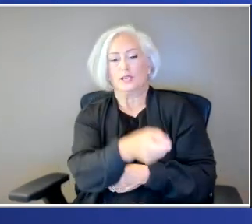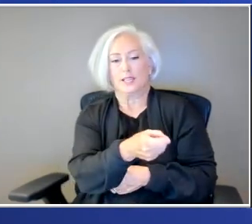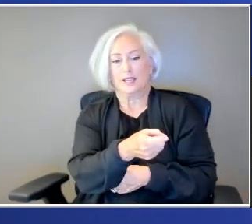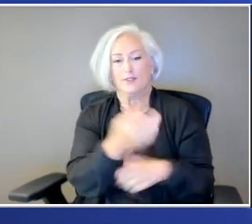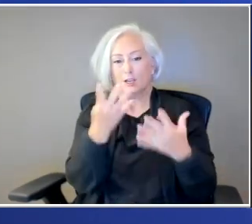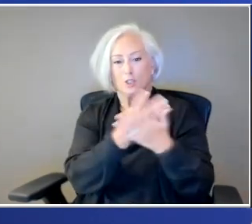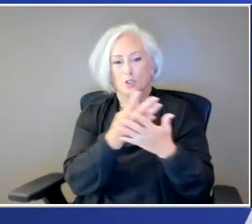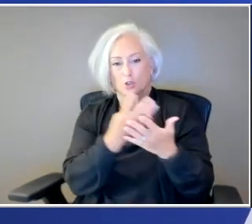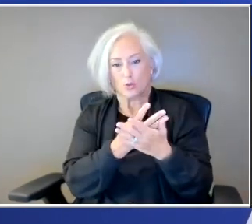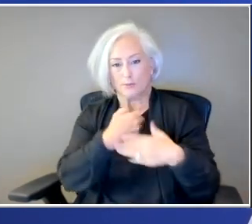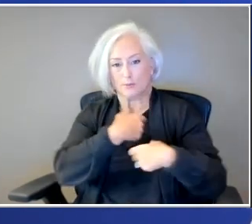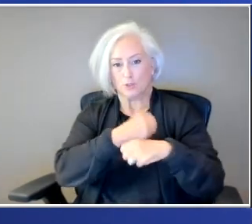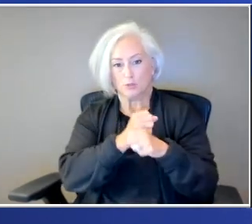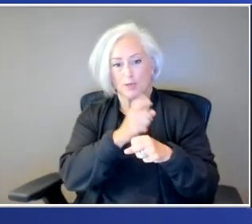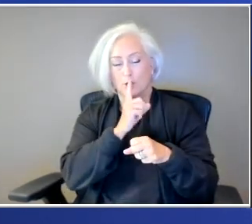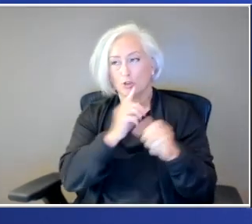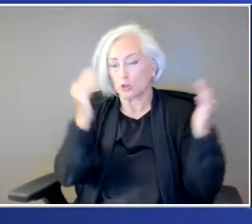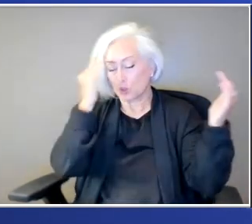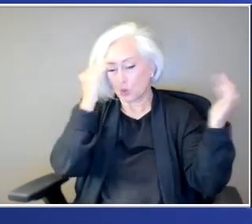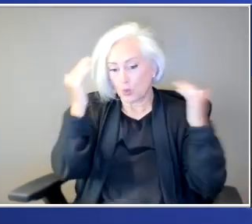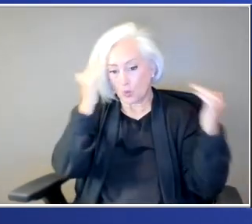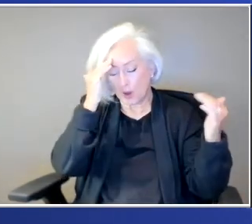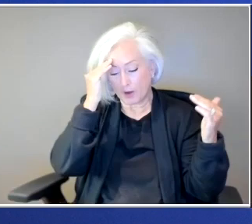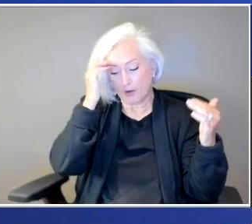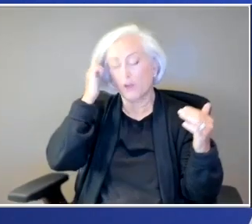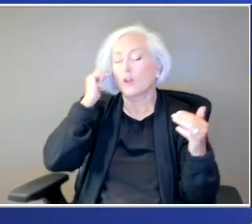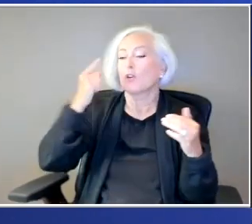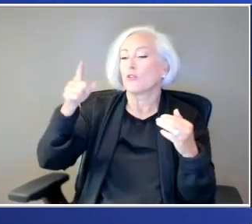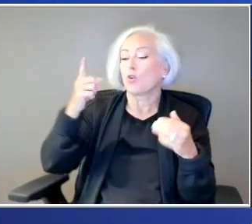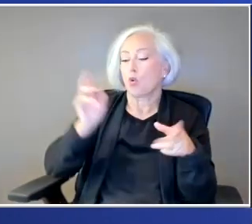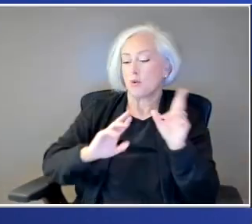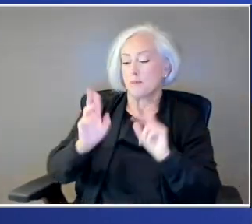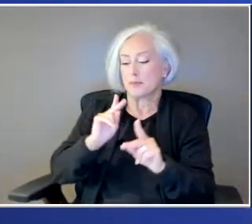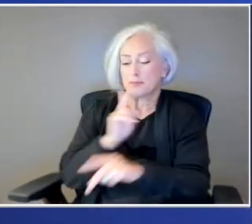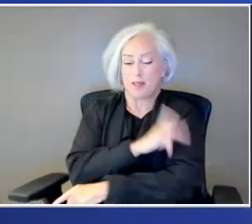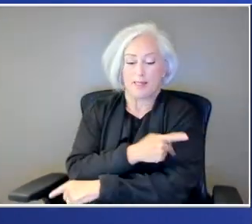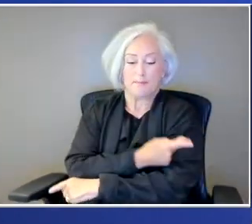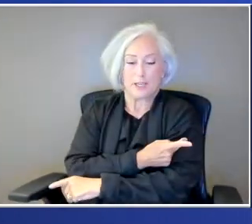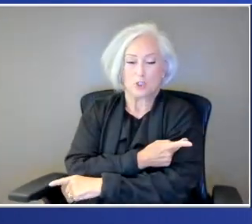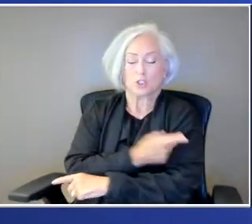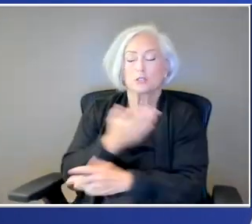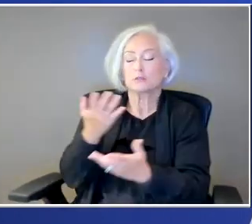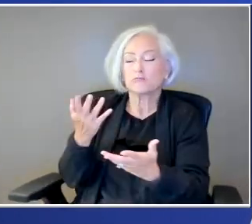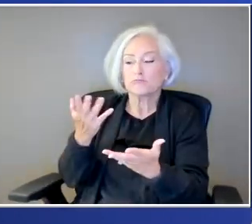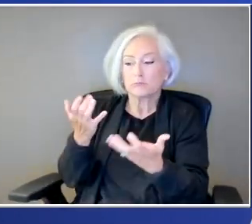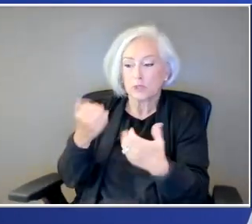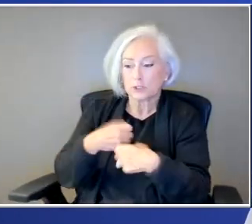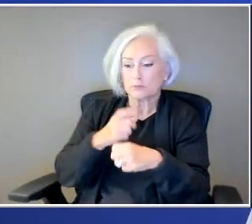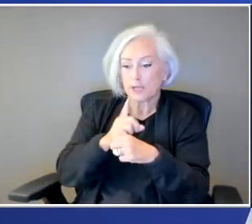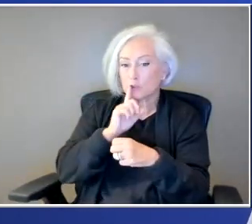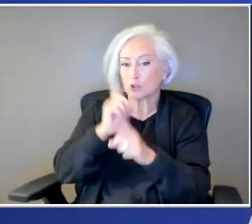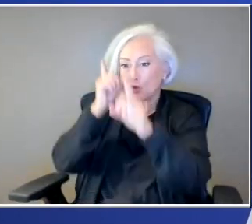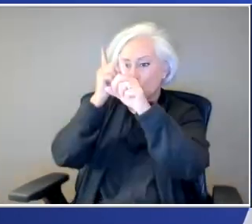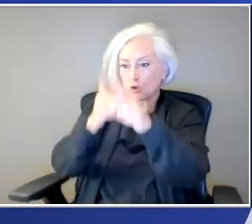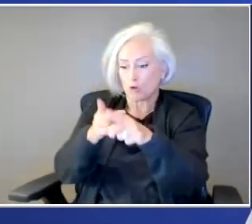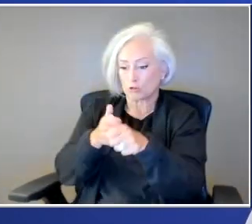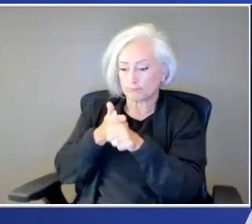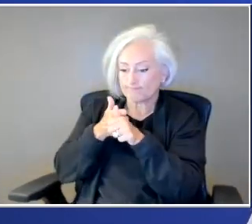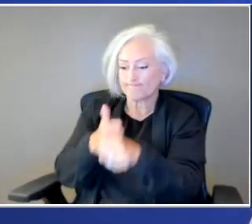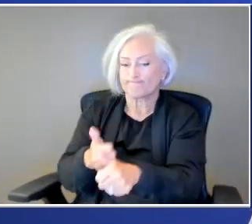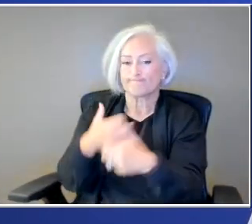can be aware. And then for patients, I really want to say, making sure that your goals are aligned with health, not